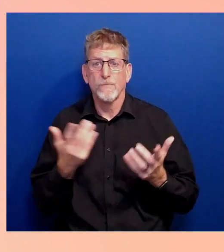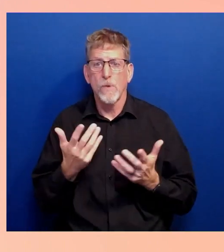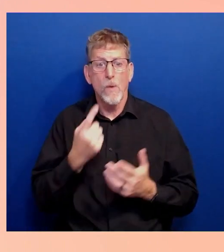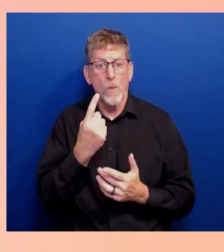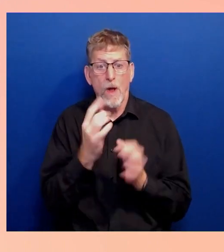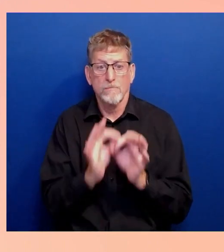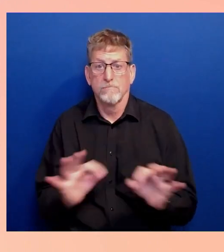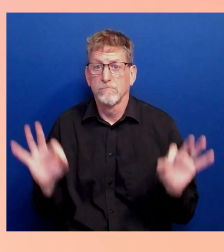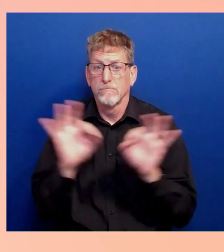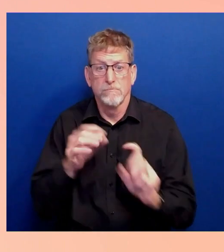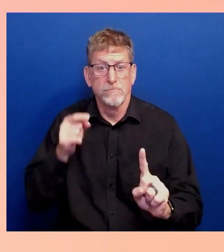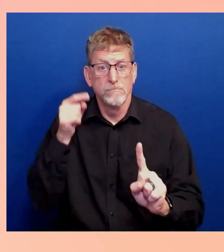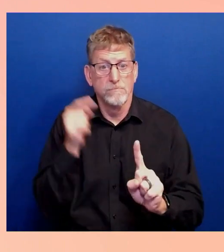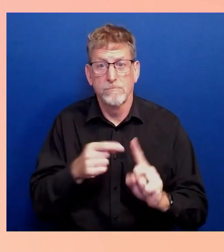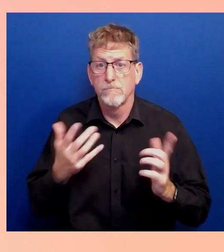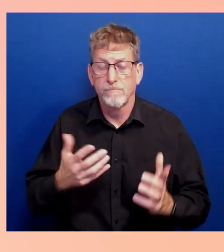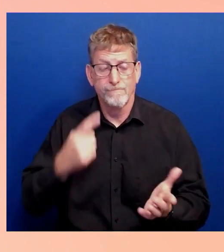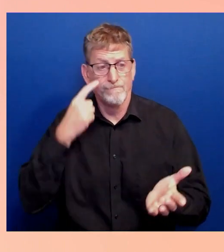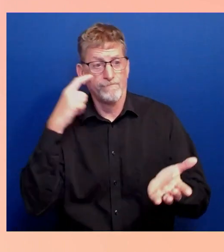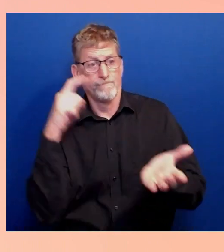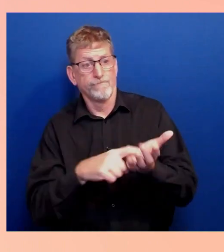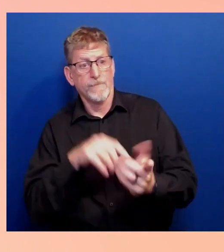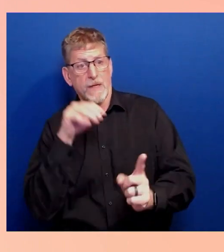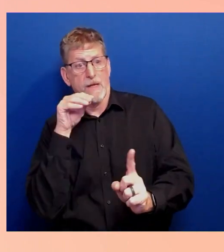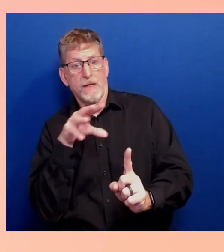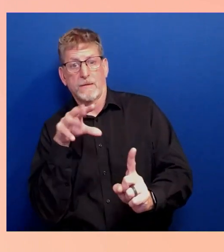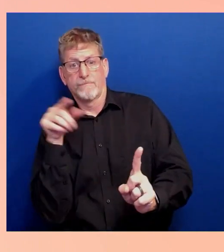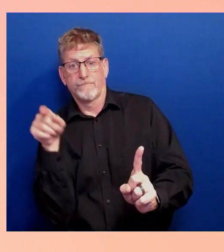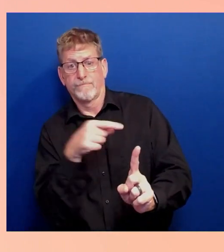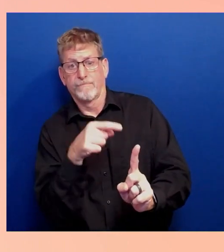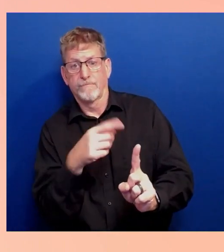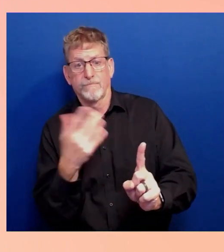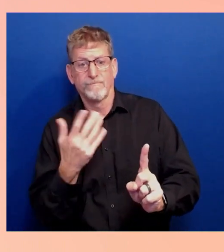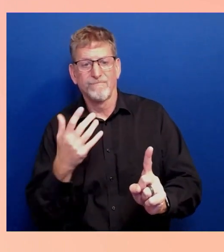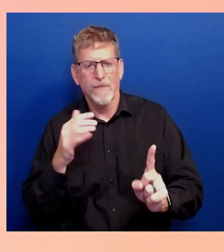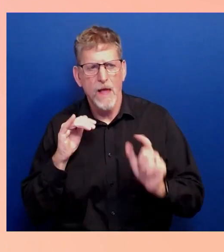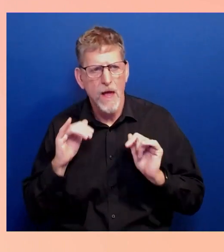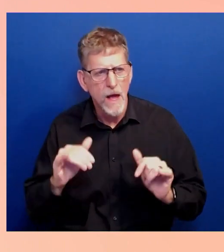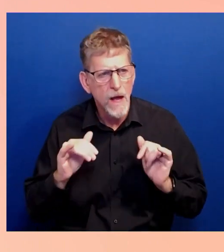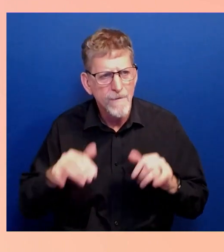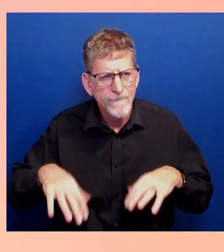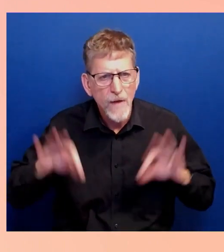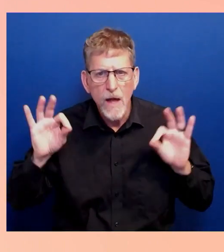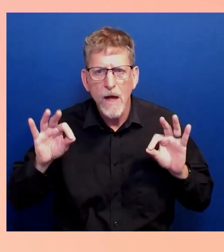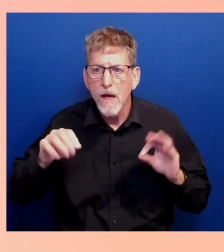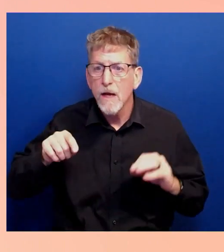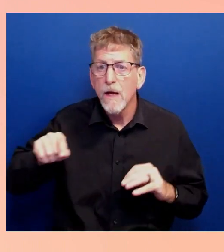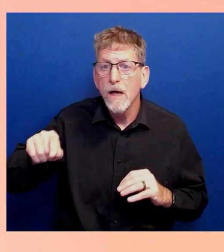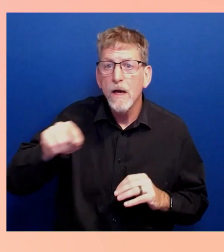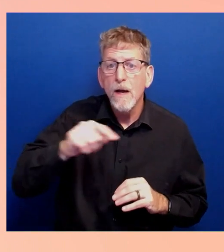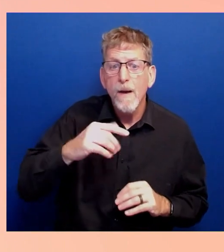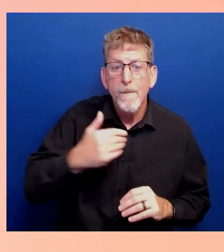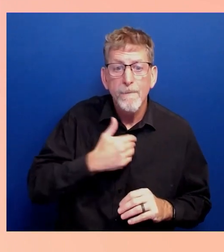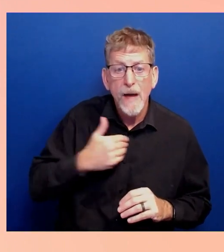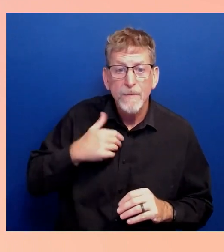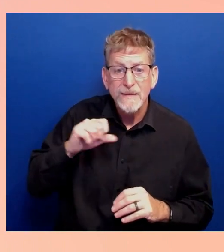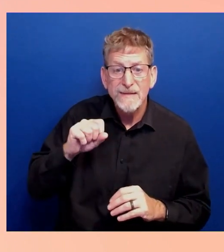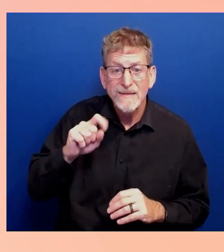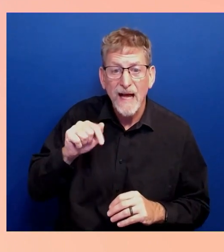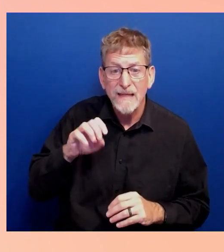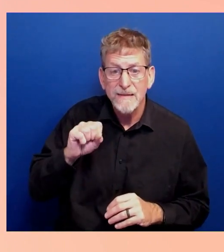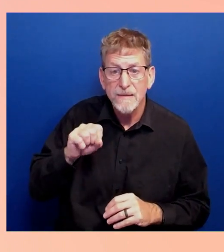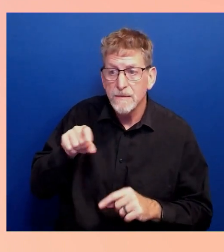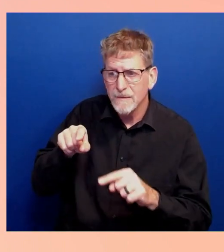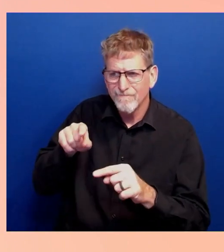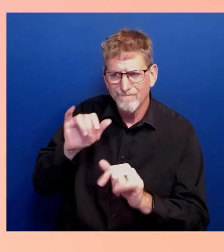we found out throughout member states is that accessibility needs to be maximized in